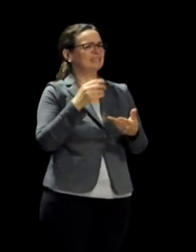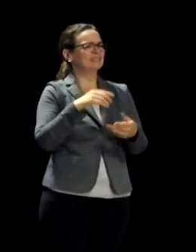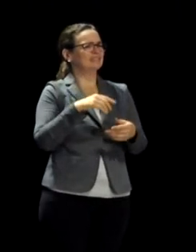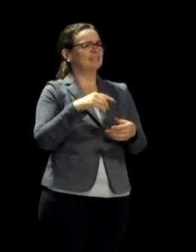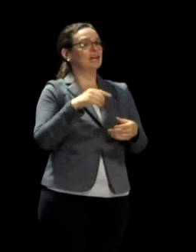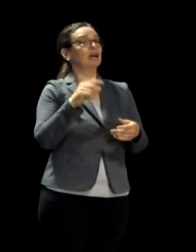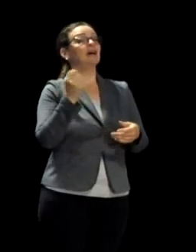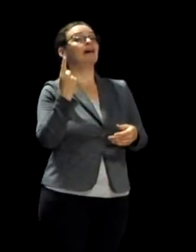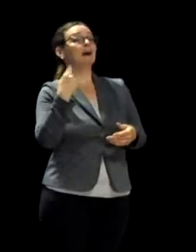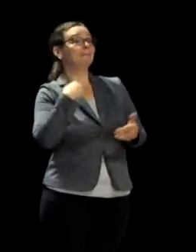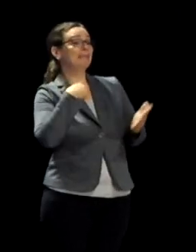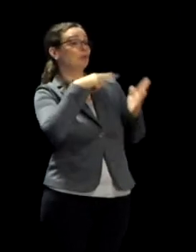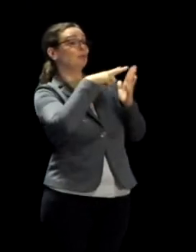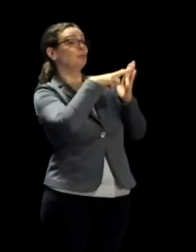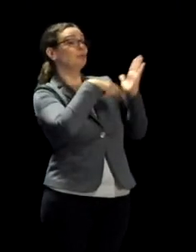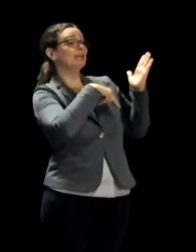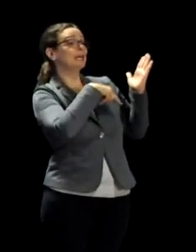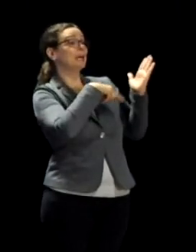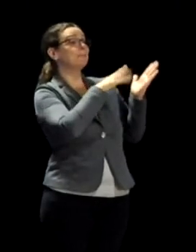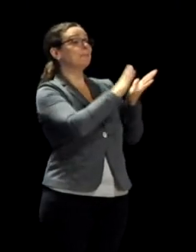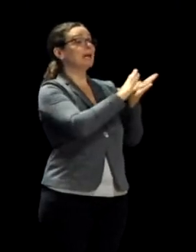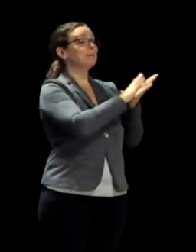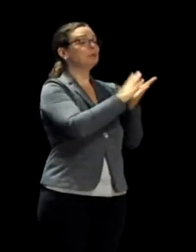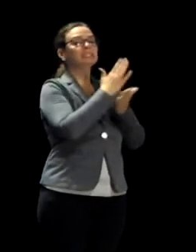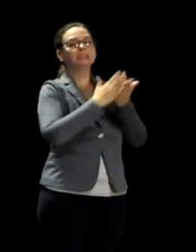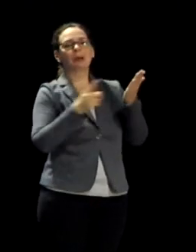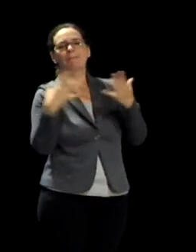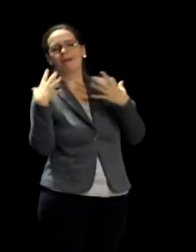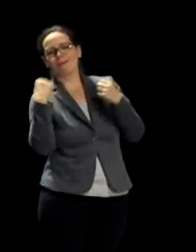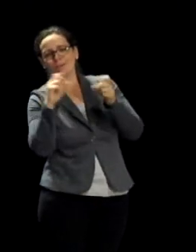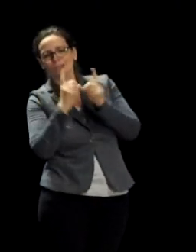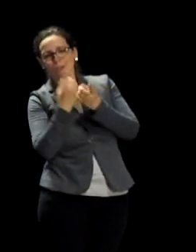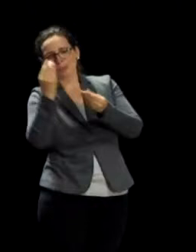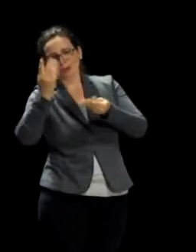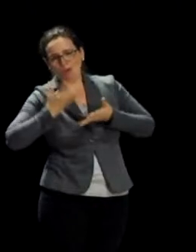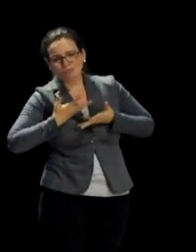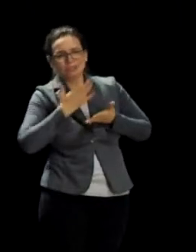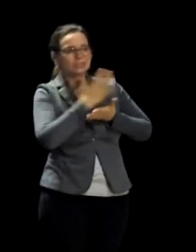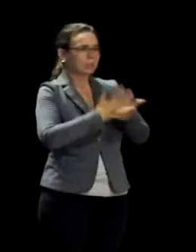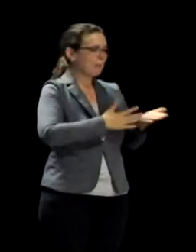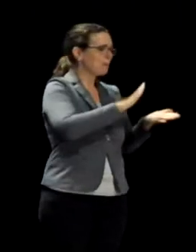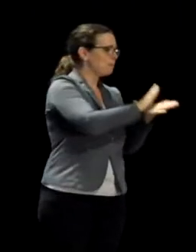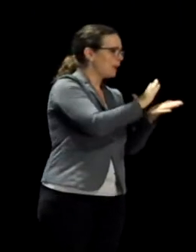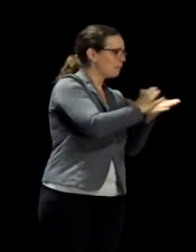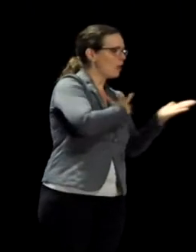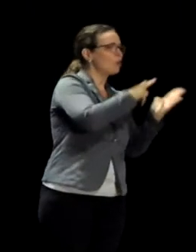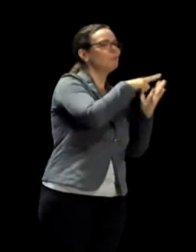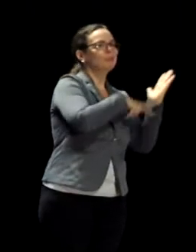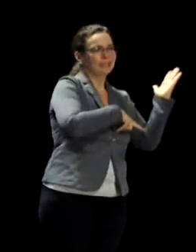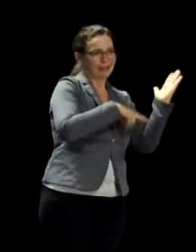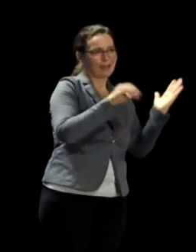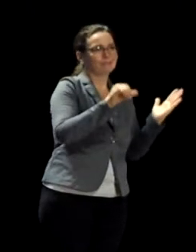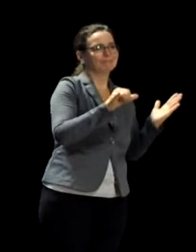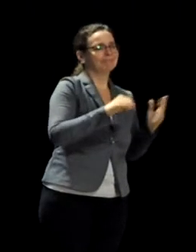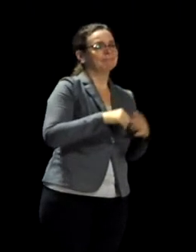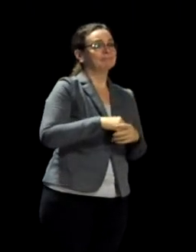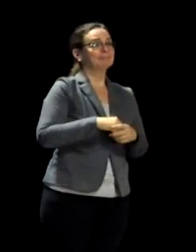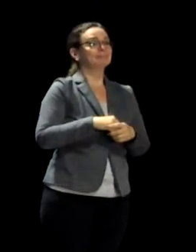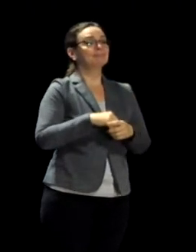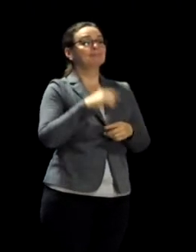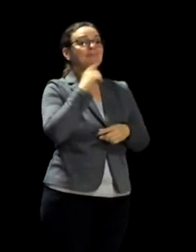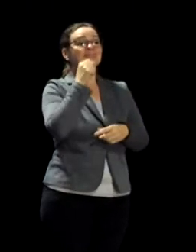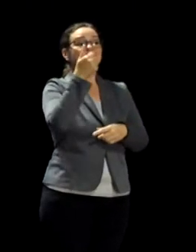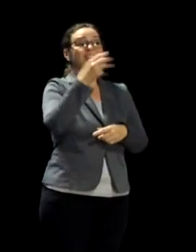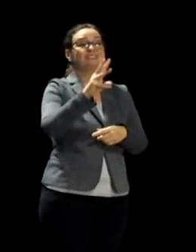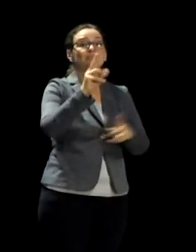But if the information is true that 16 individuals have gotten essentially in that cluster that have